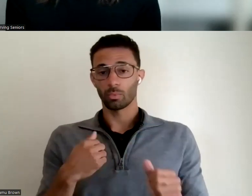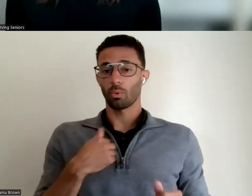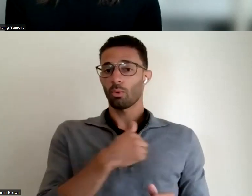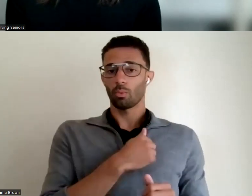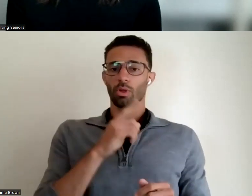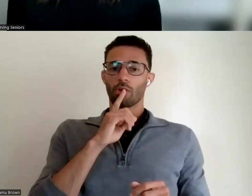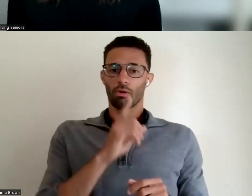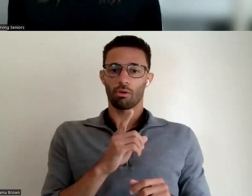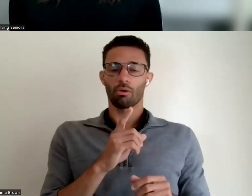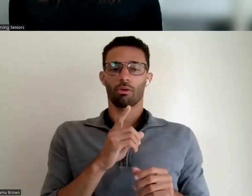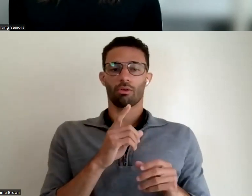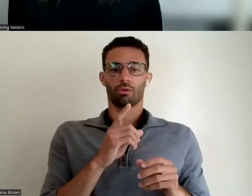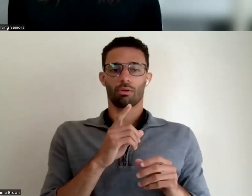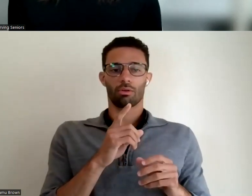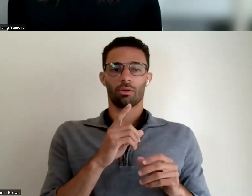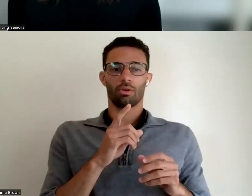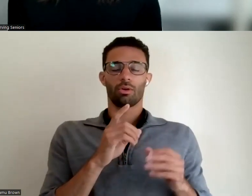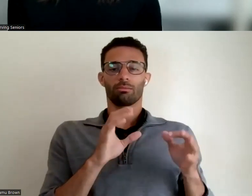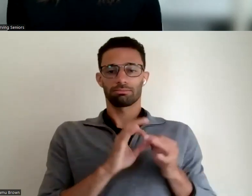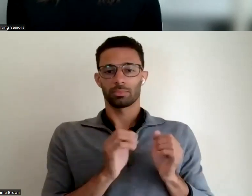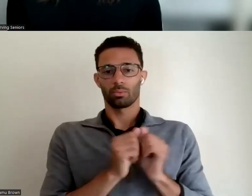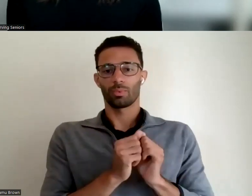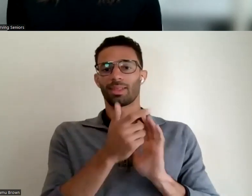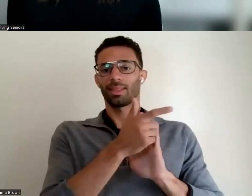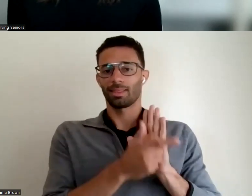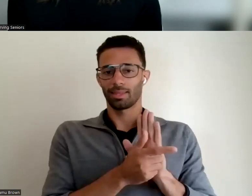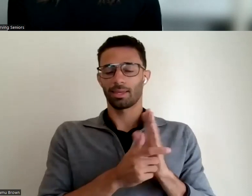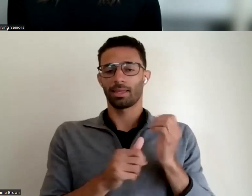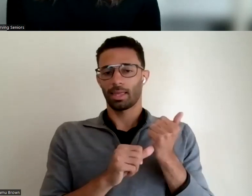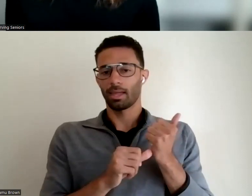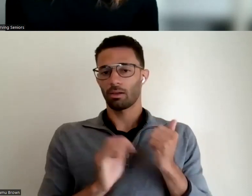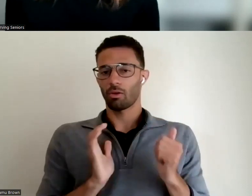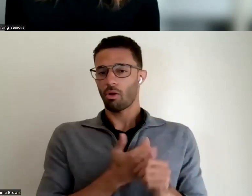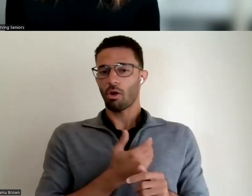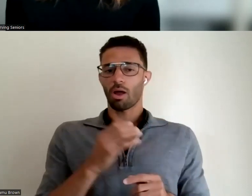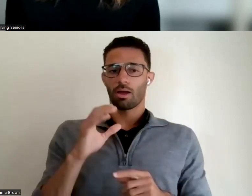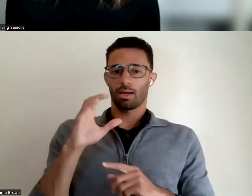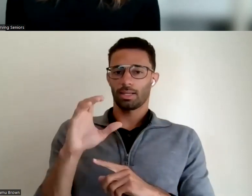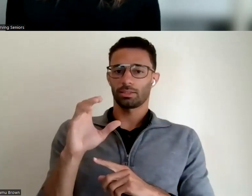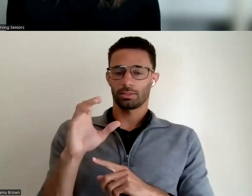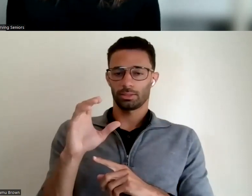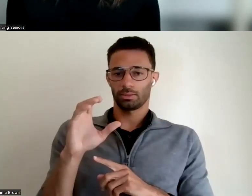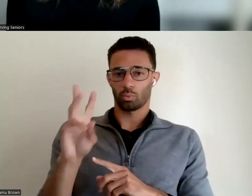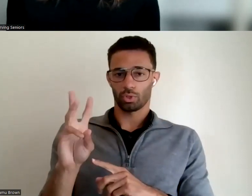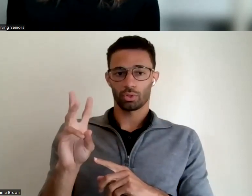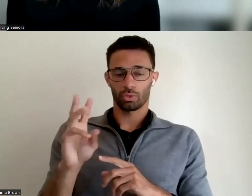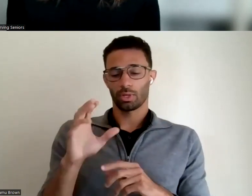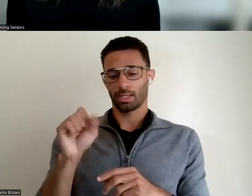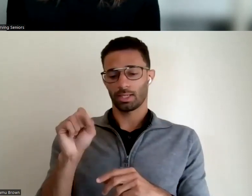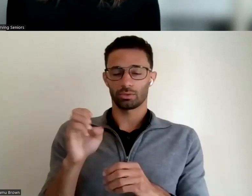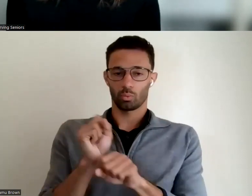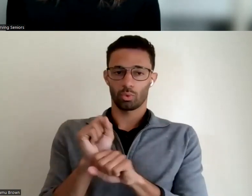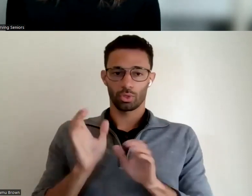our caseworkers actually do know the basics of how to request a reasonable accommodation or a request